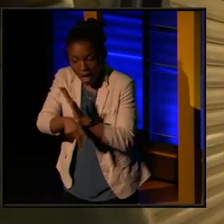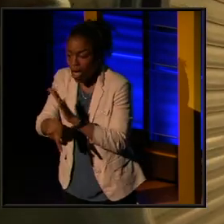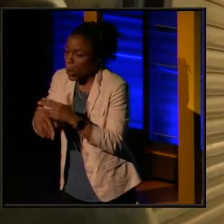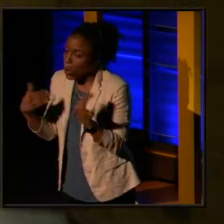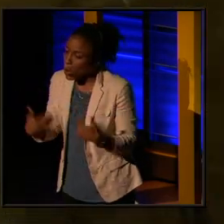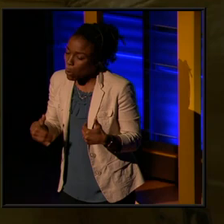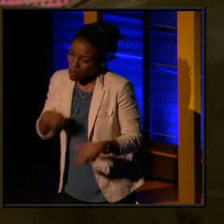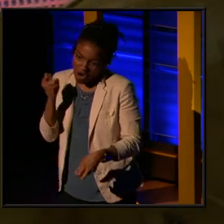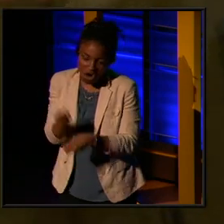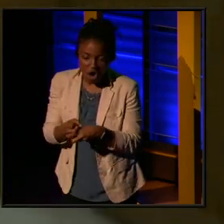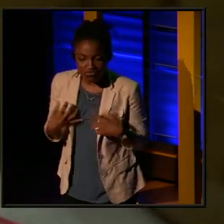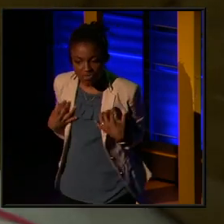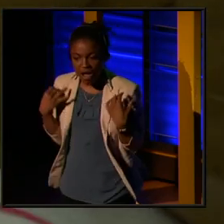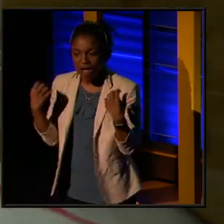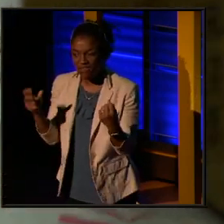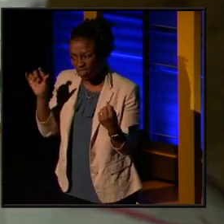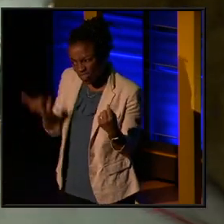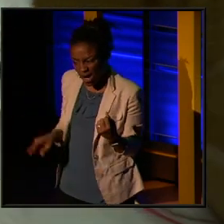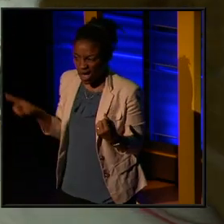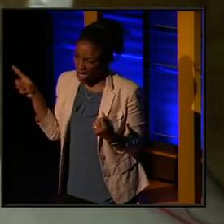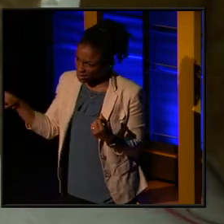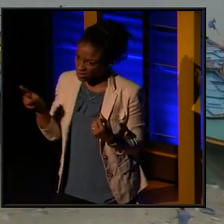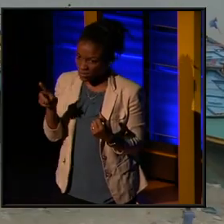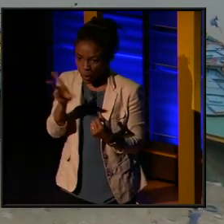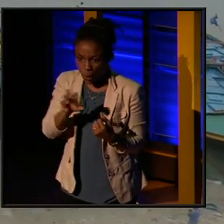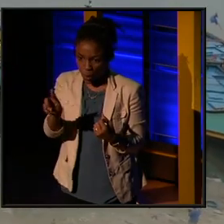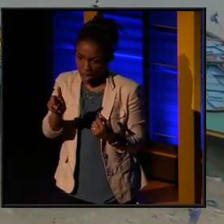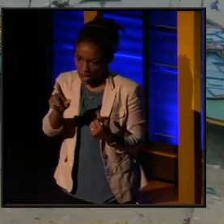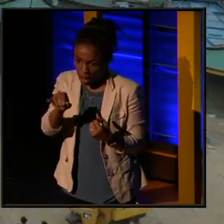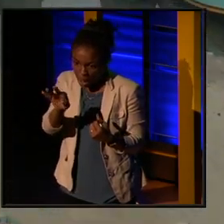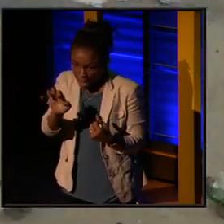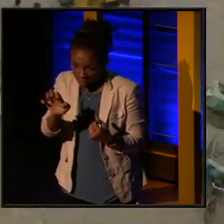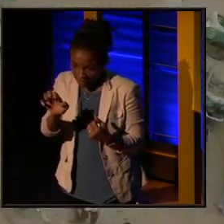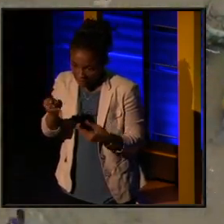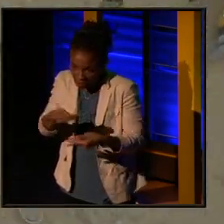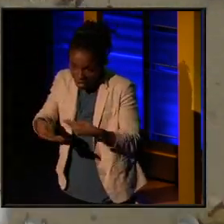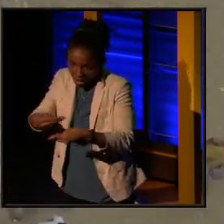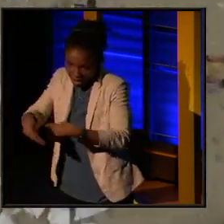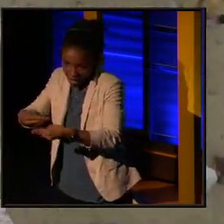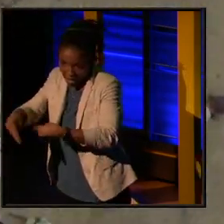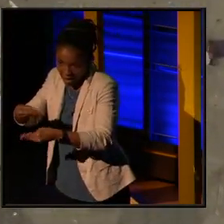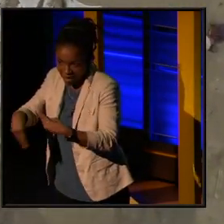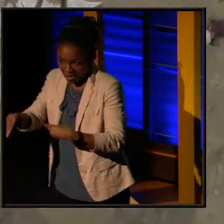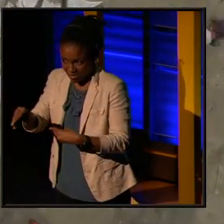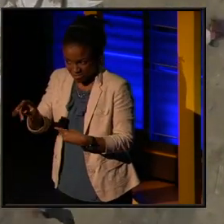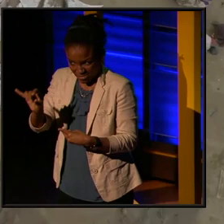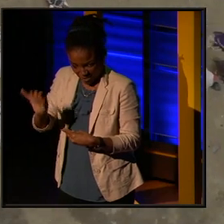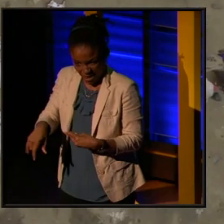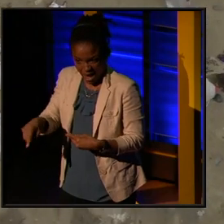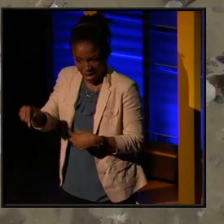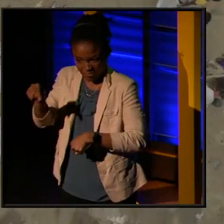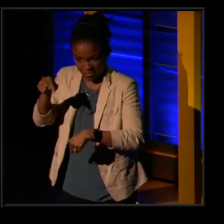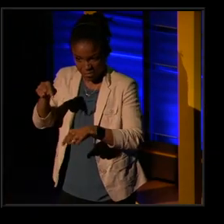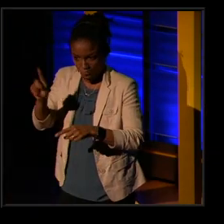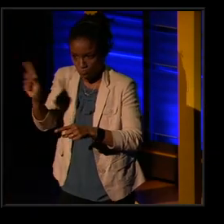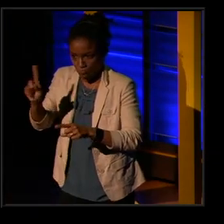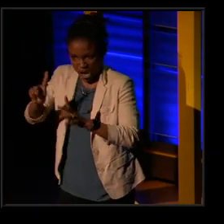This is the heart of the illegal wildlife trade, and the supply chain points straight back home.